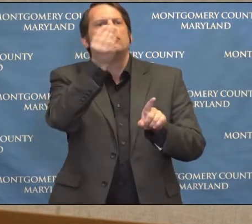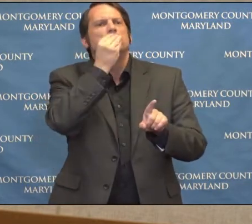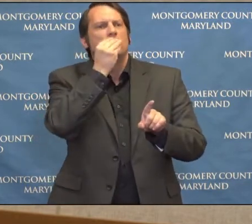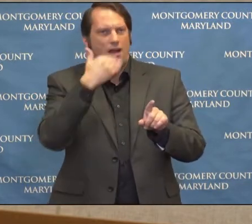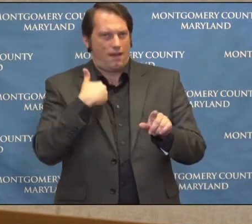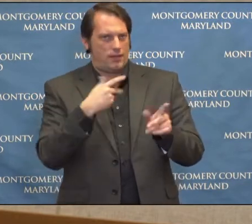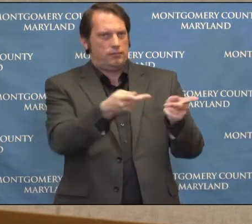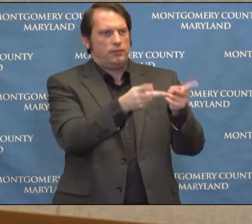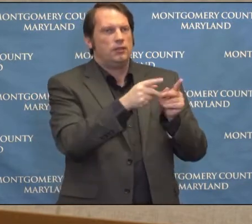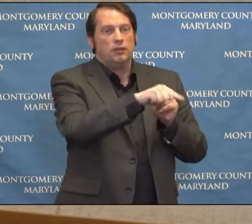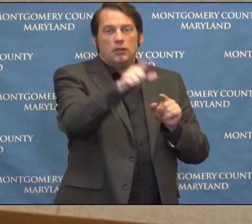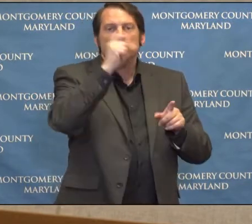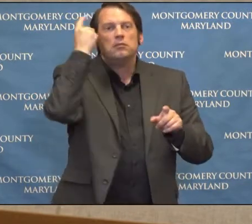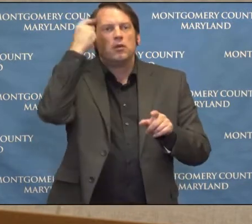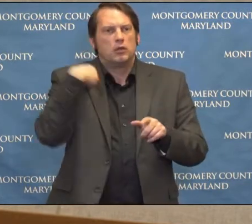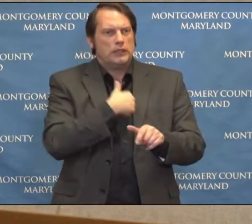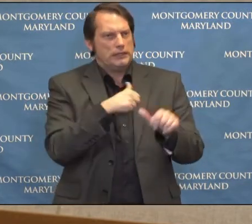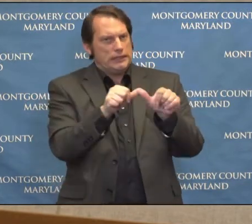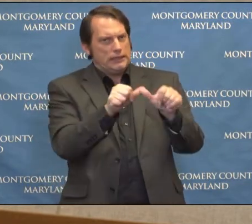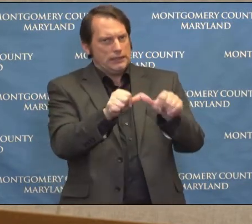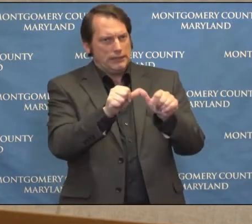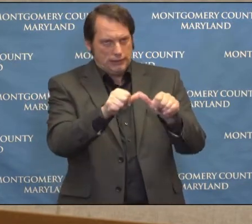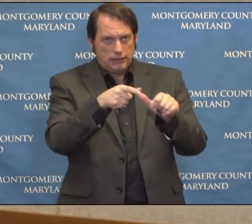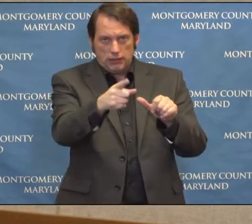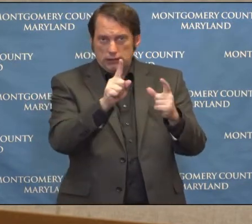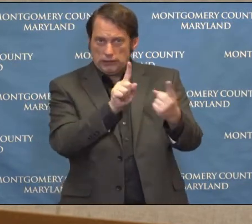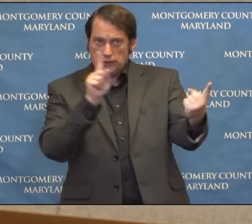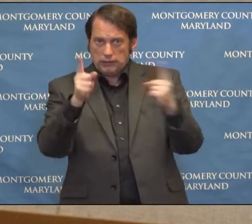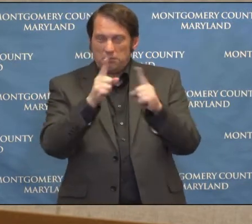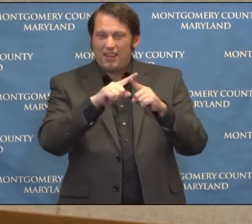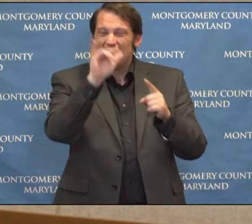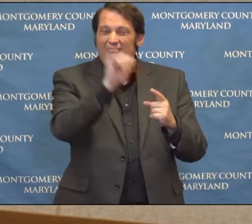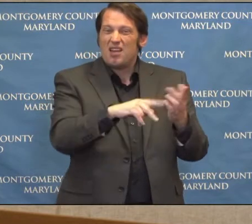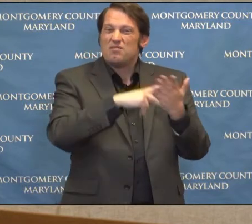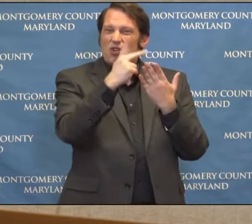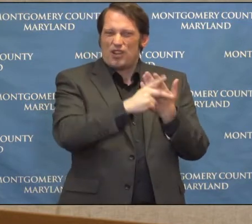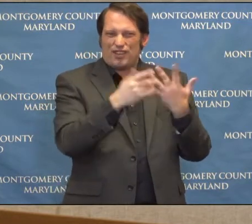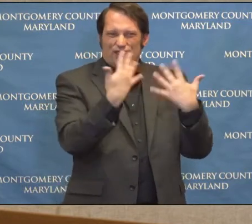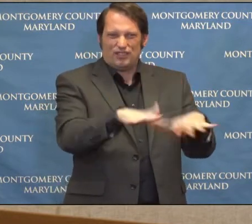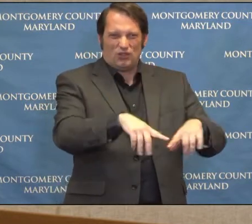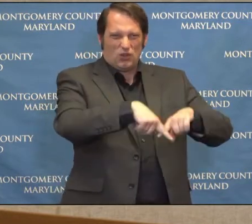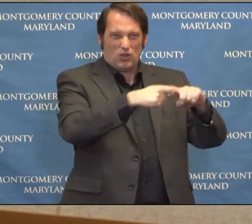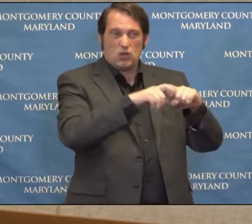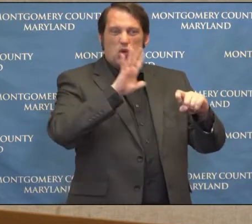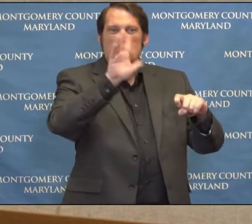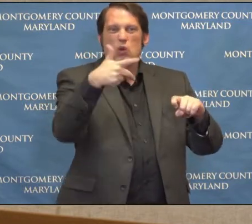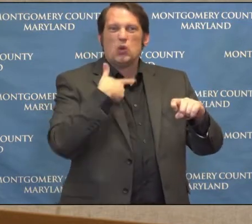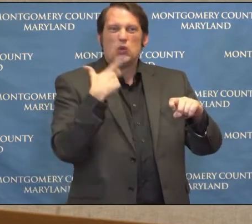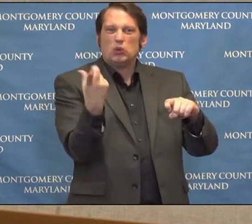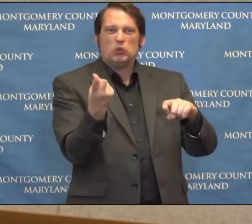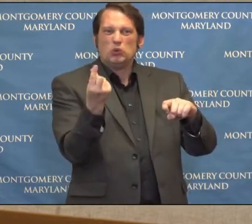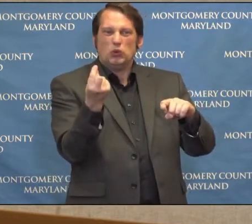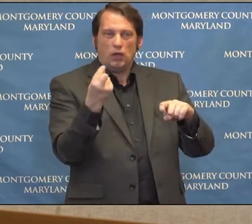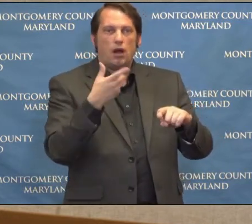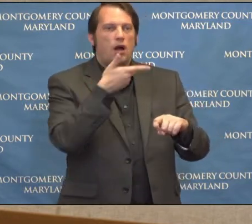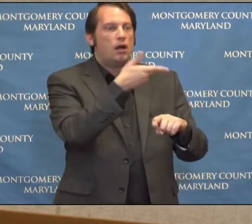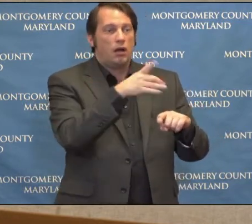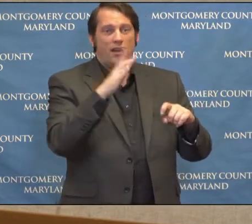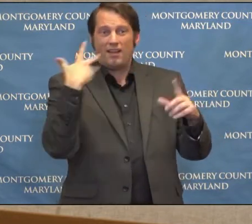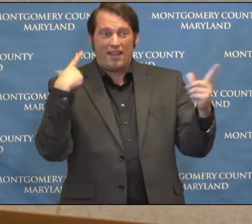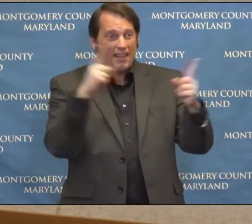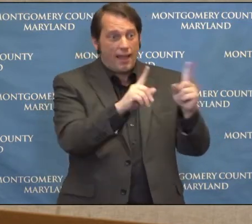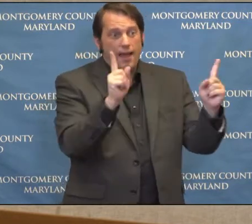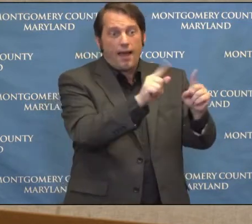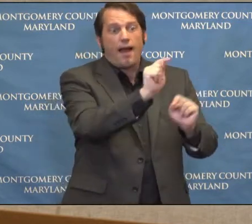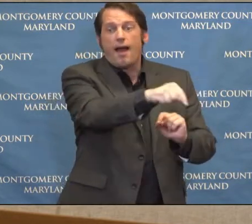been discontinued for the time. So instead they're offering a grab and go program instead. And so any eligible person, so who's 60